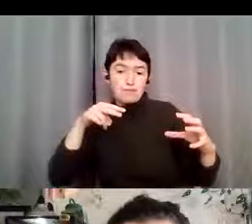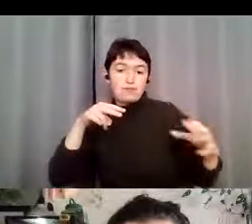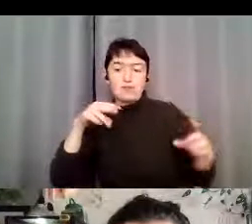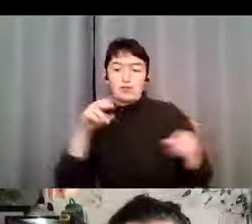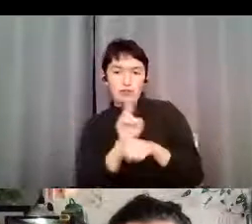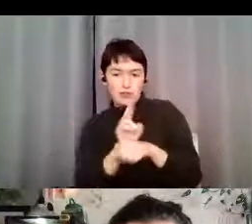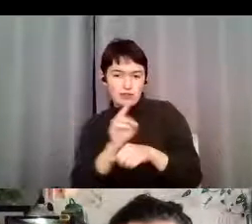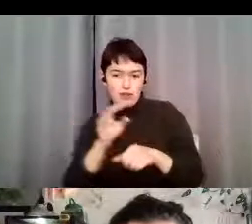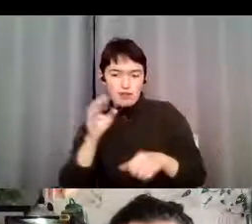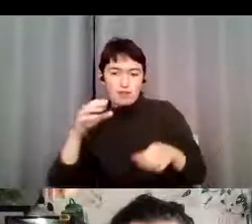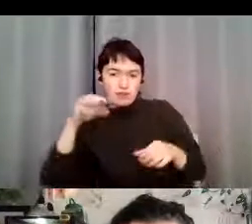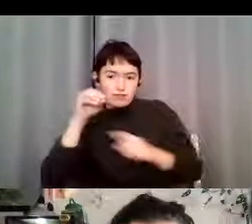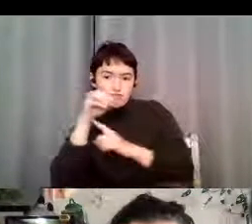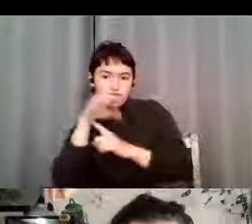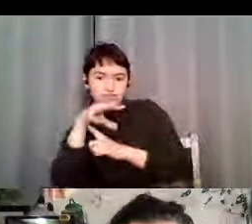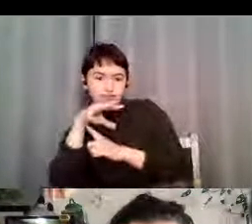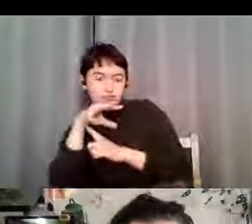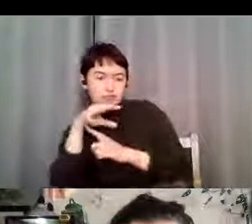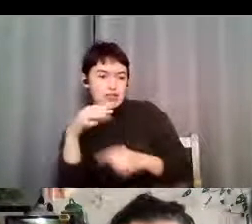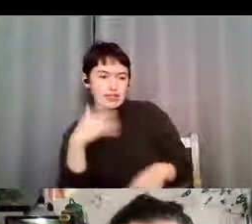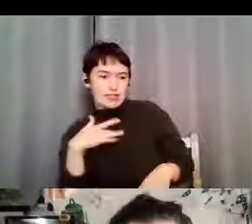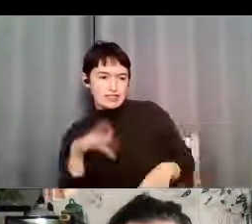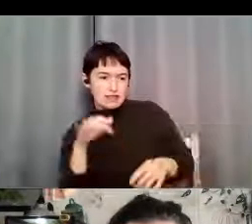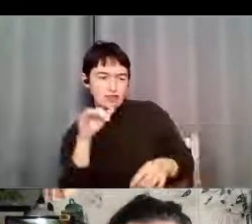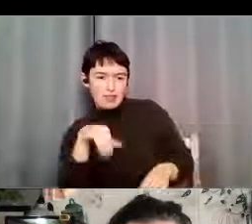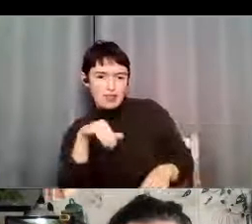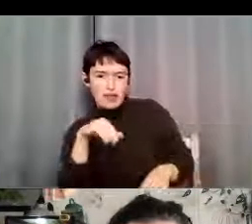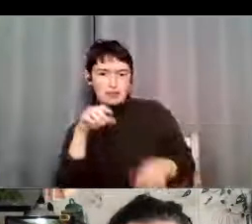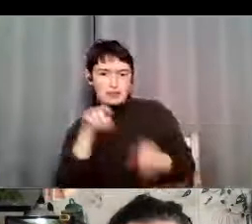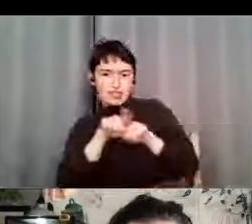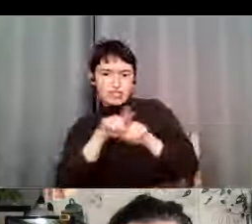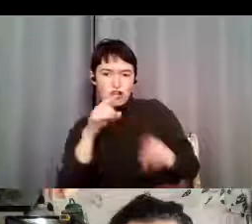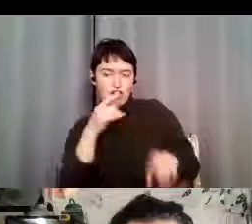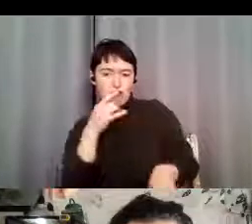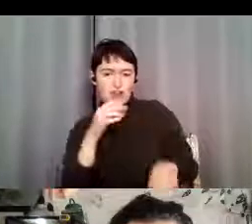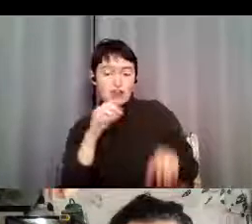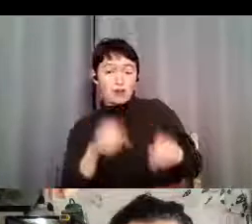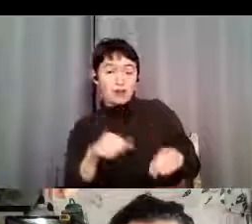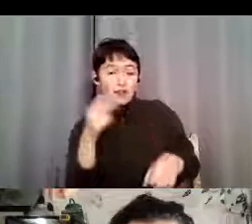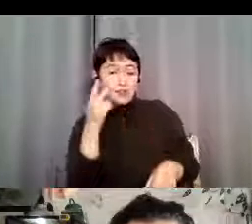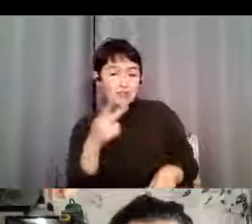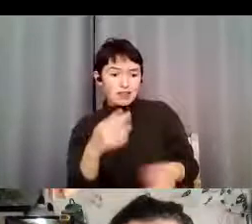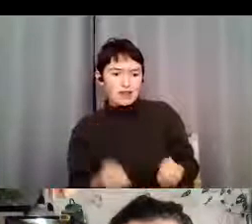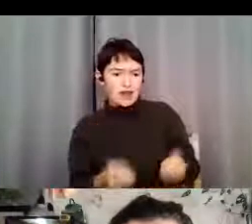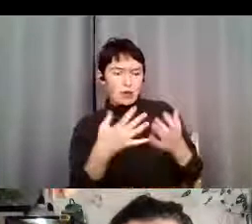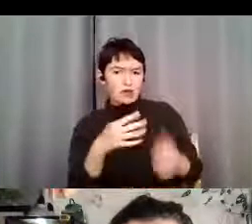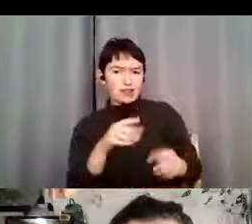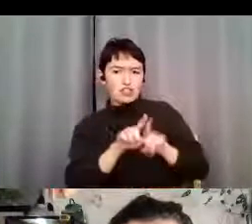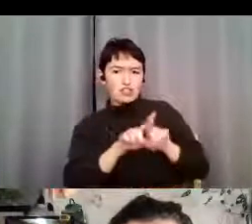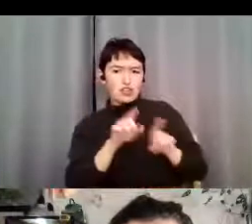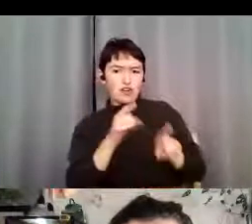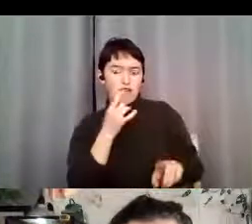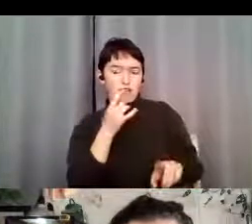that's sensitive to that starlight, it can see how much starlight is reflected from the lunar surface. So this is